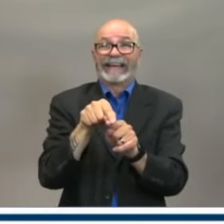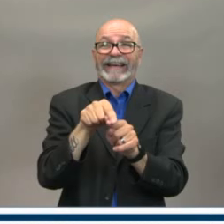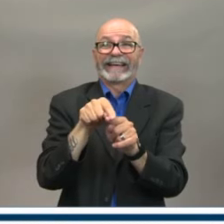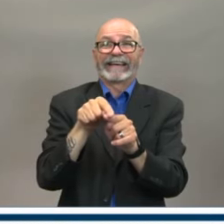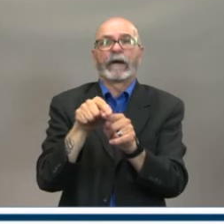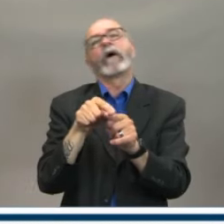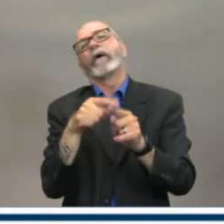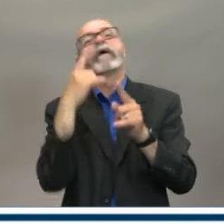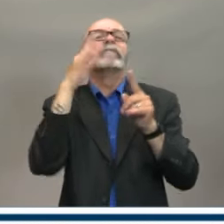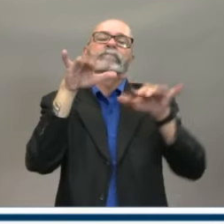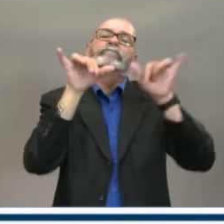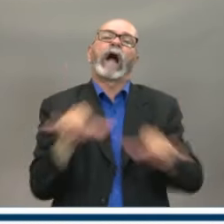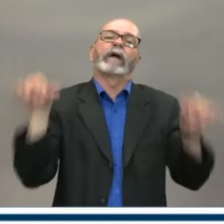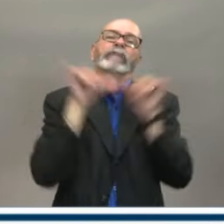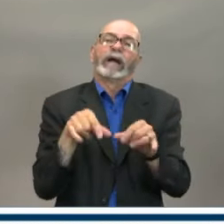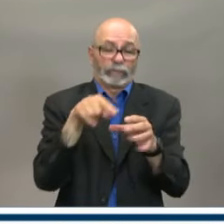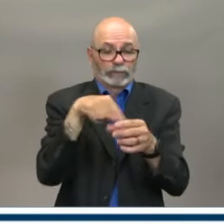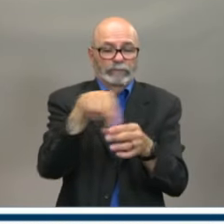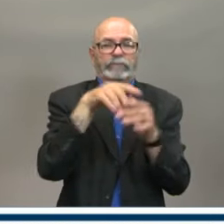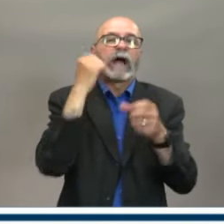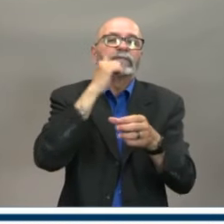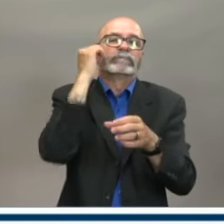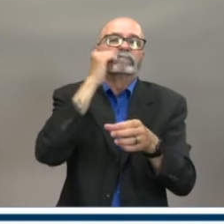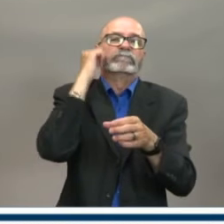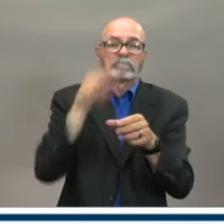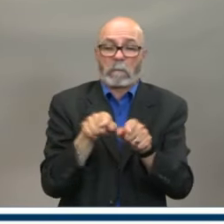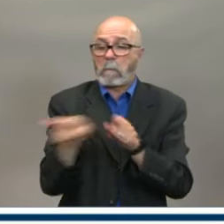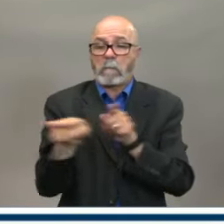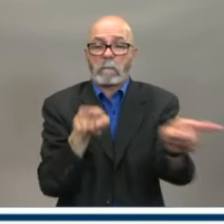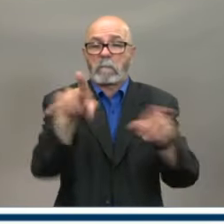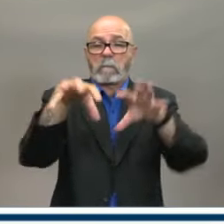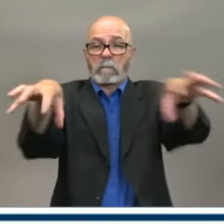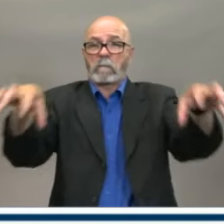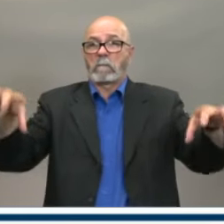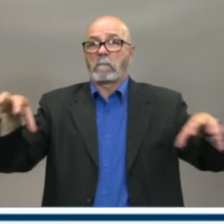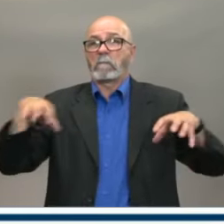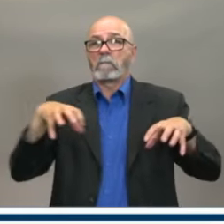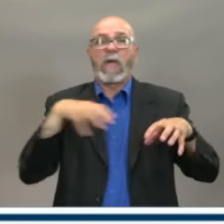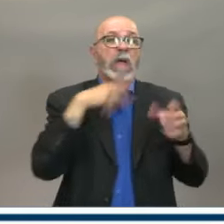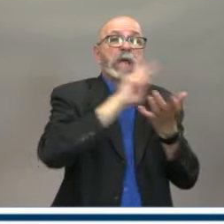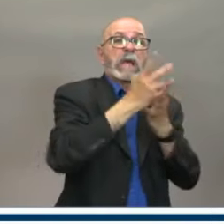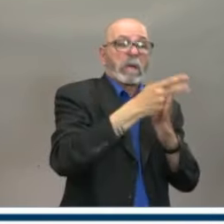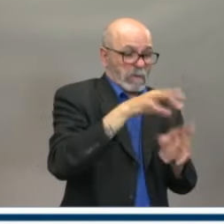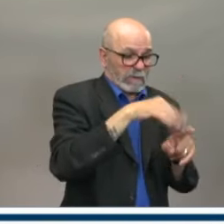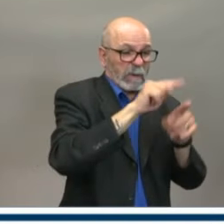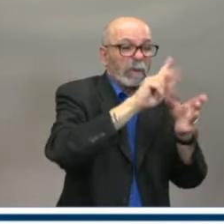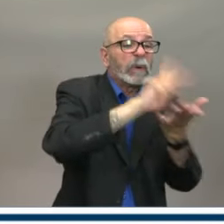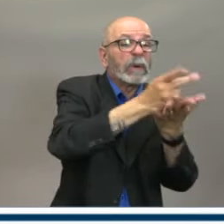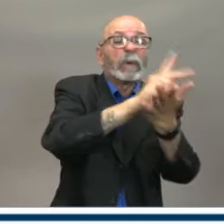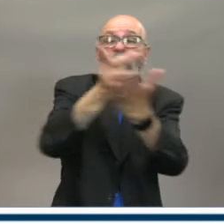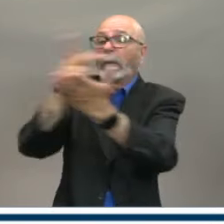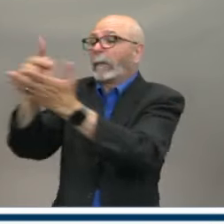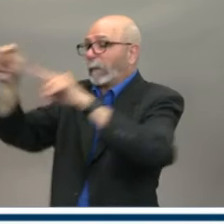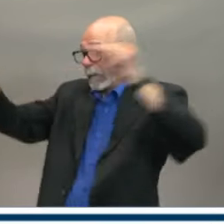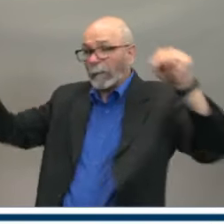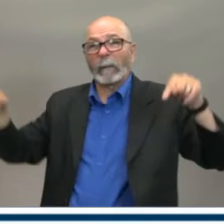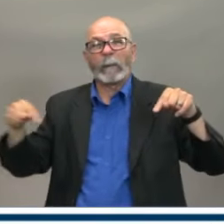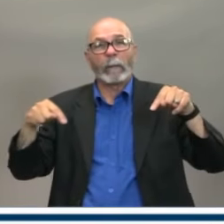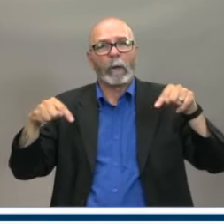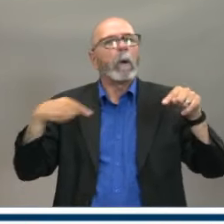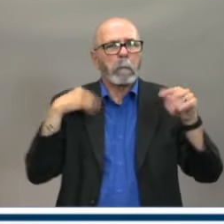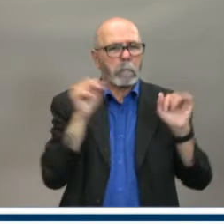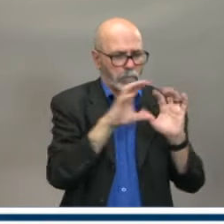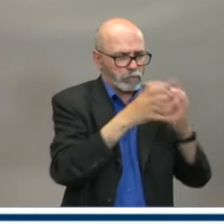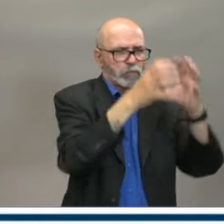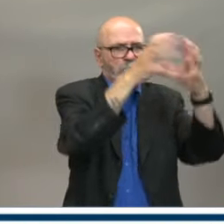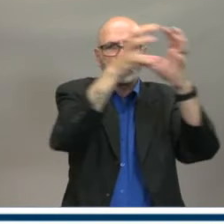area. Each of those wings usually have its own kitchen. So inside of those facilities, you can isolate communities is what